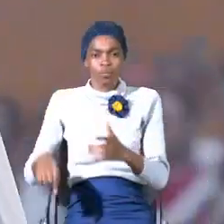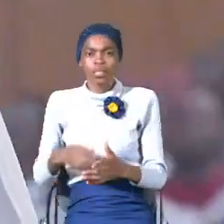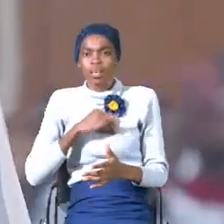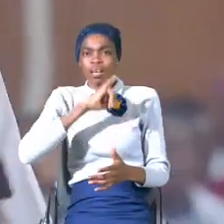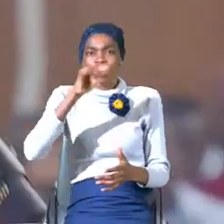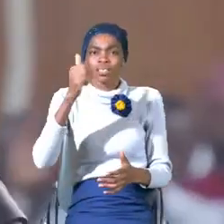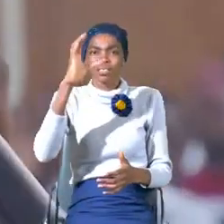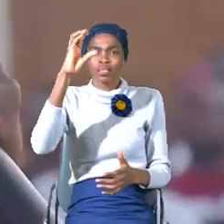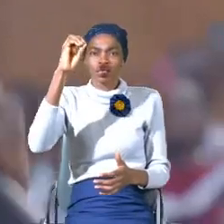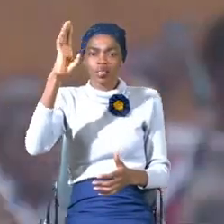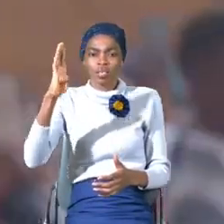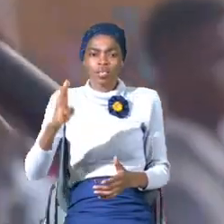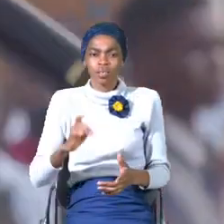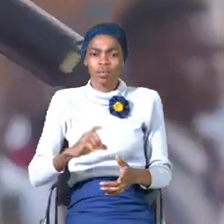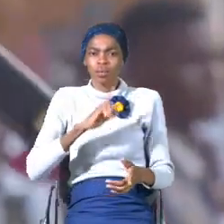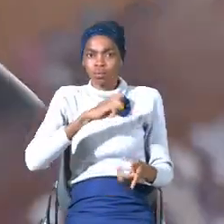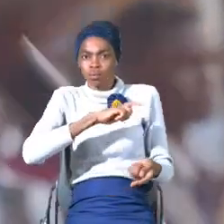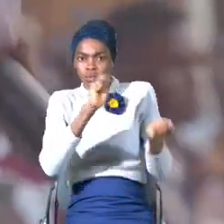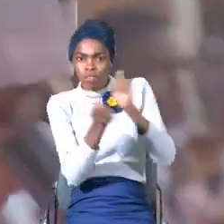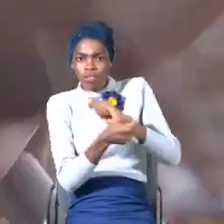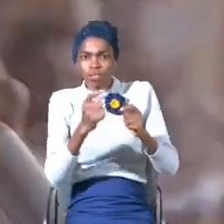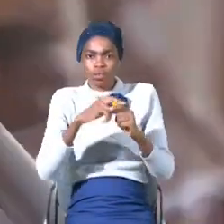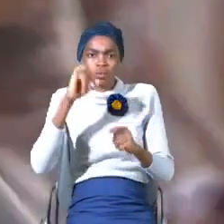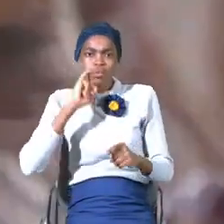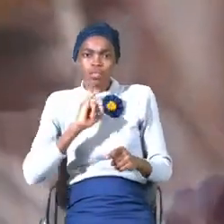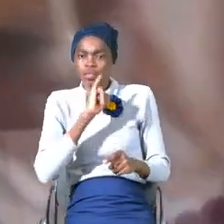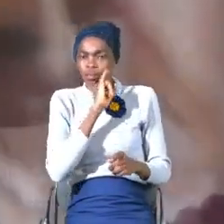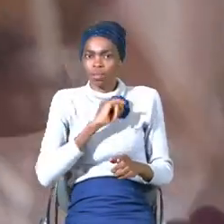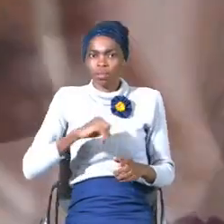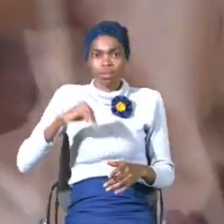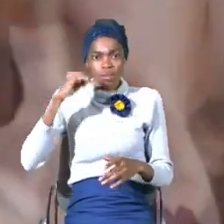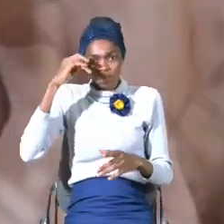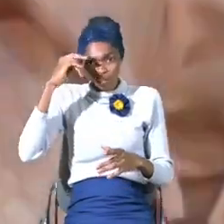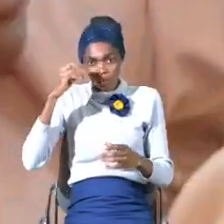to Israel overnight by an encounter.